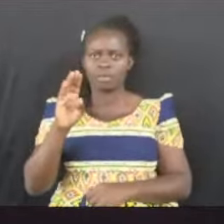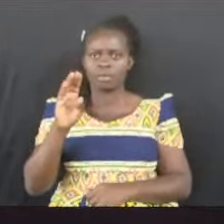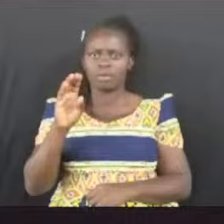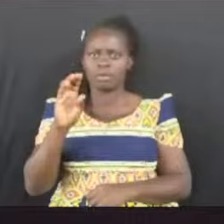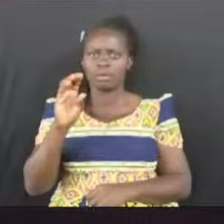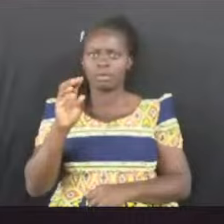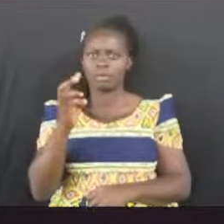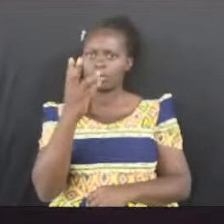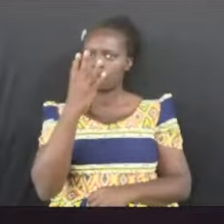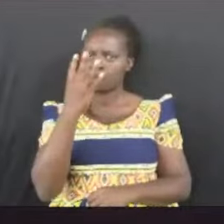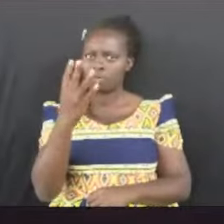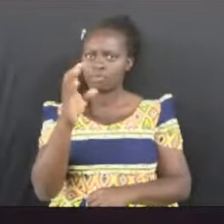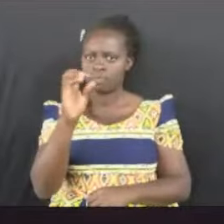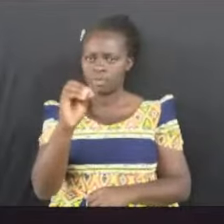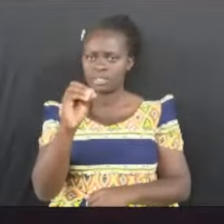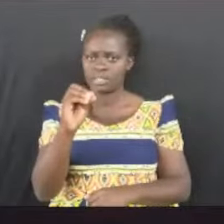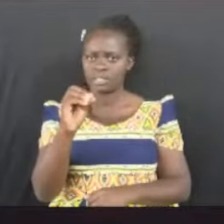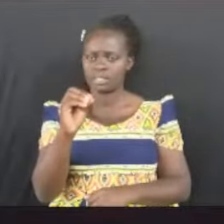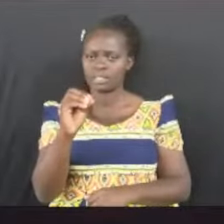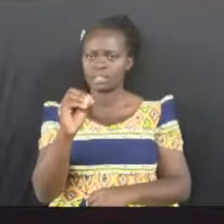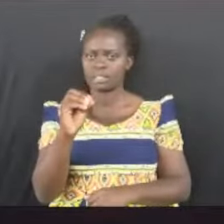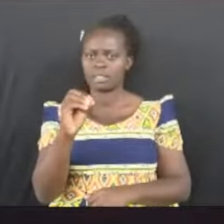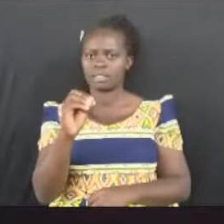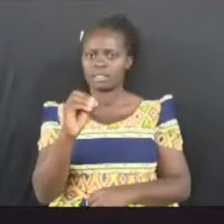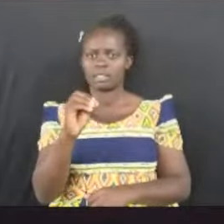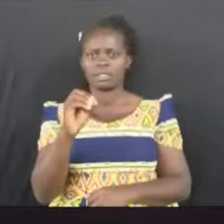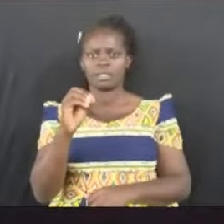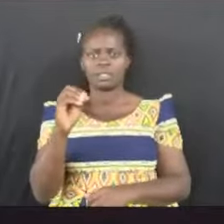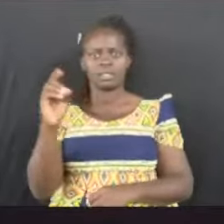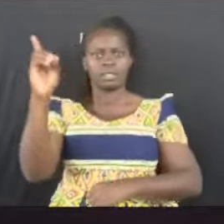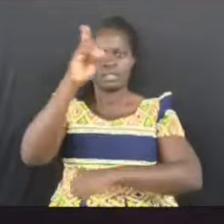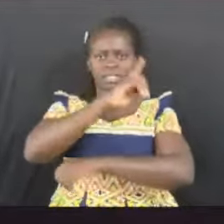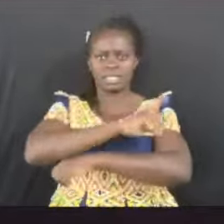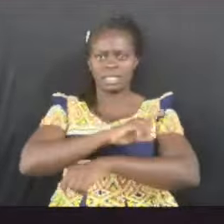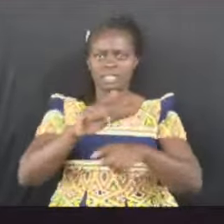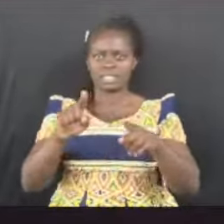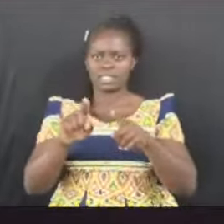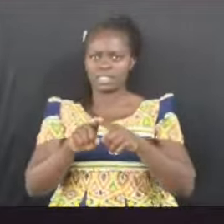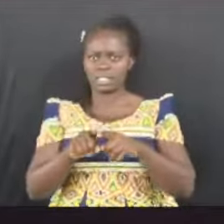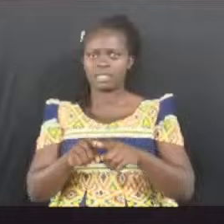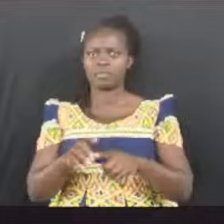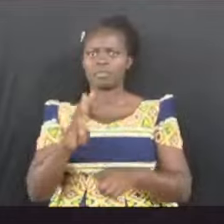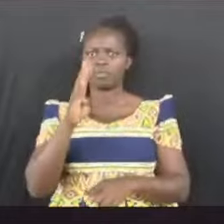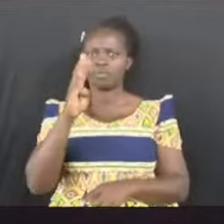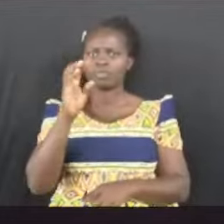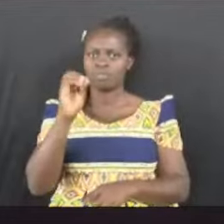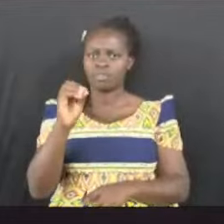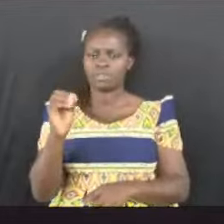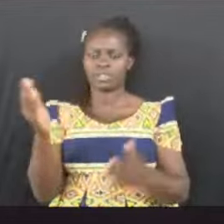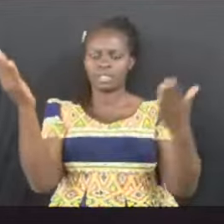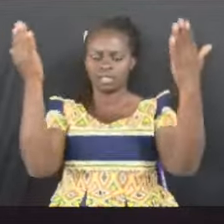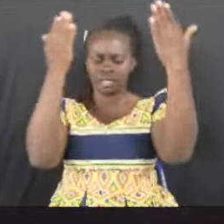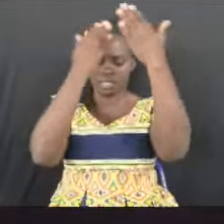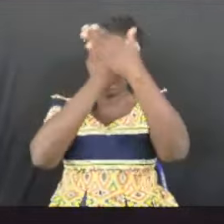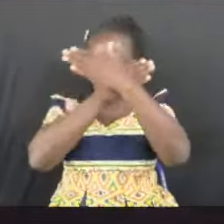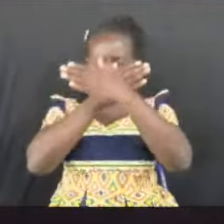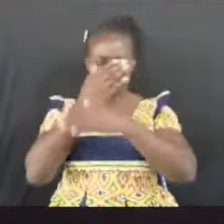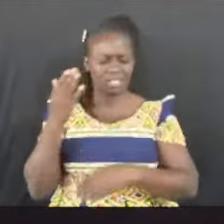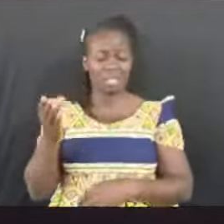40. And I talked to you about the 12 disciples, the 70. Now, if you look at all